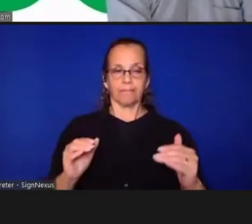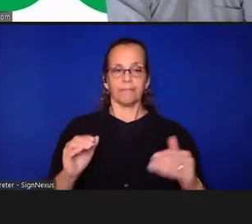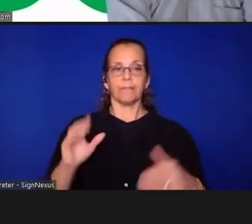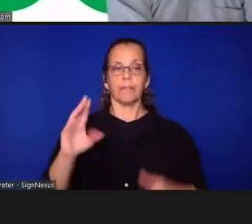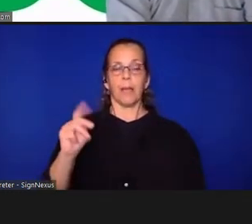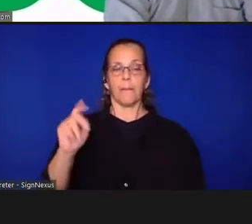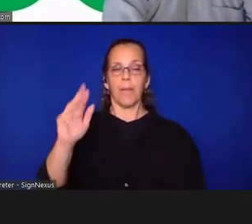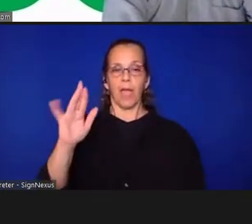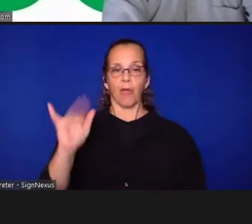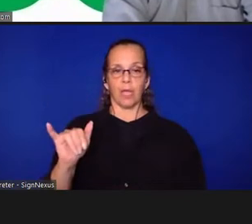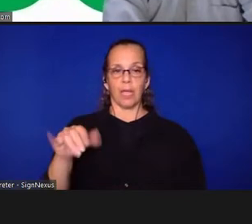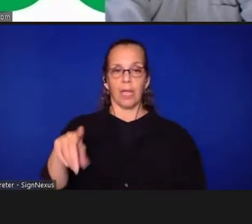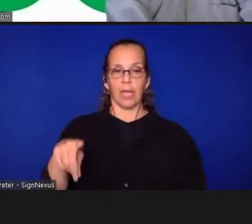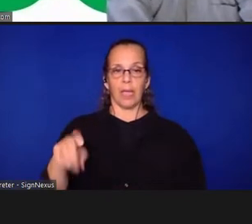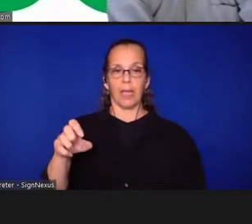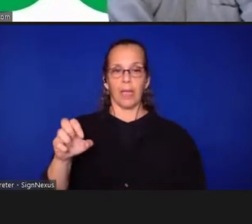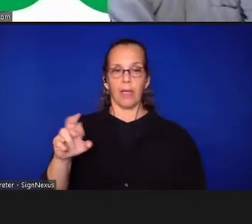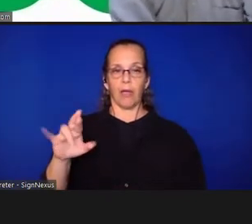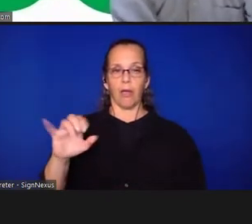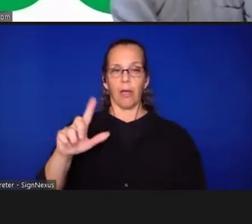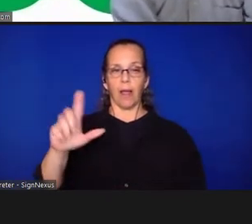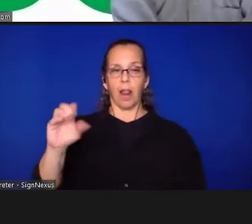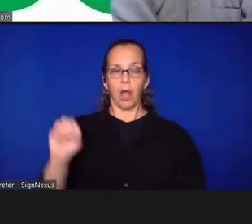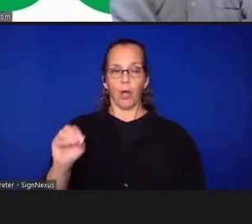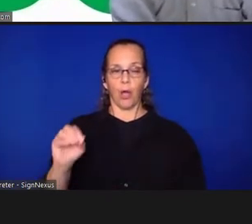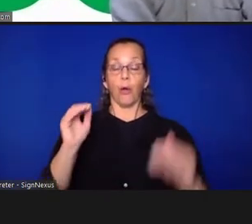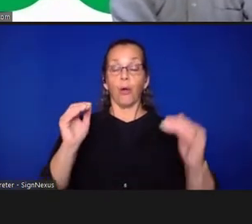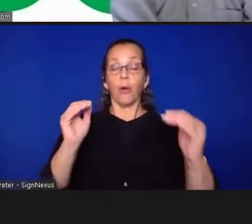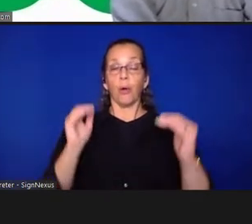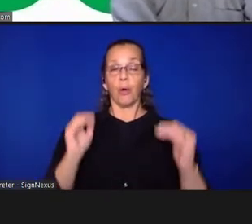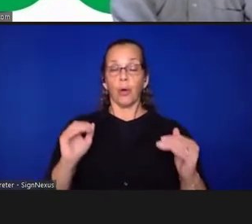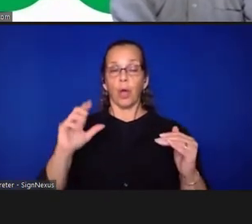Mary perrillo followed by Luigi capage